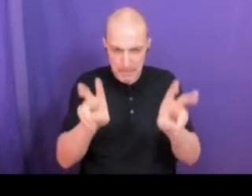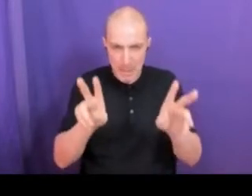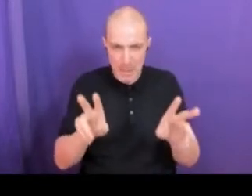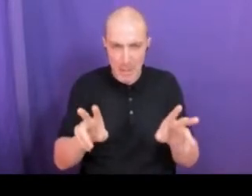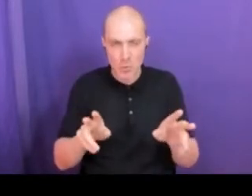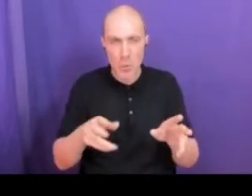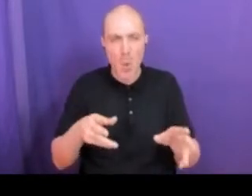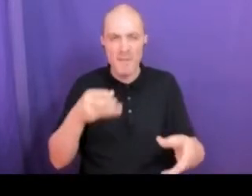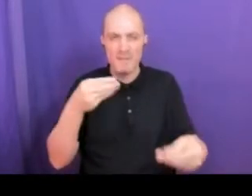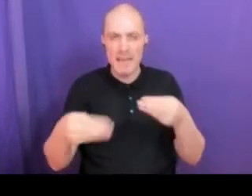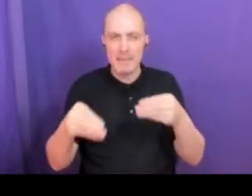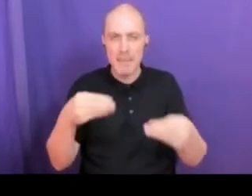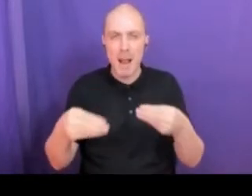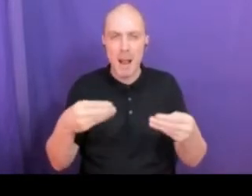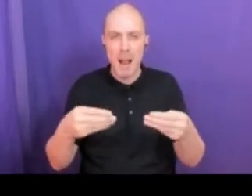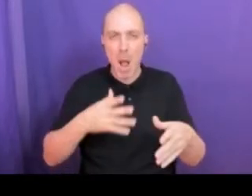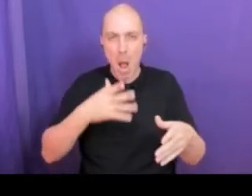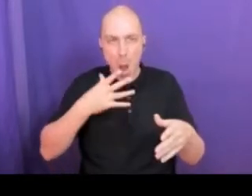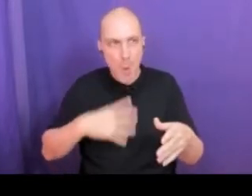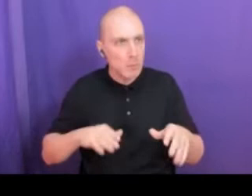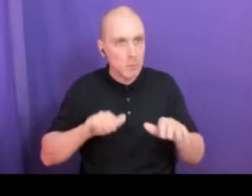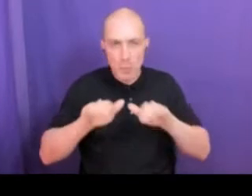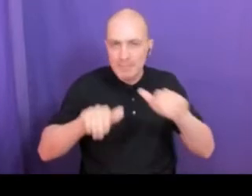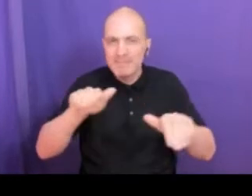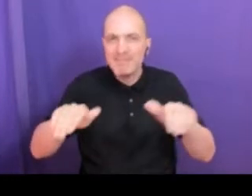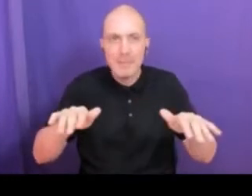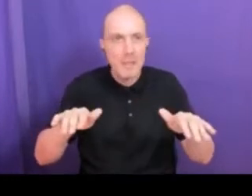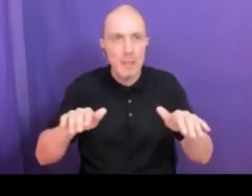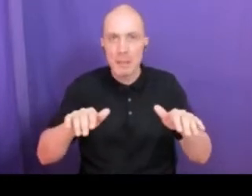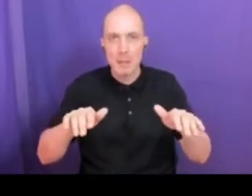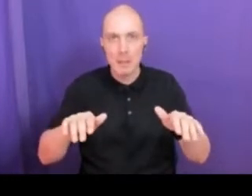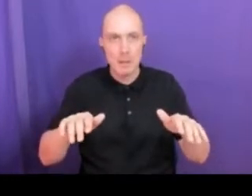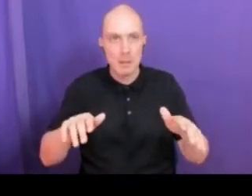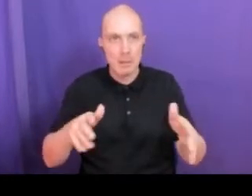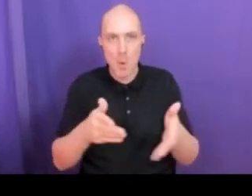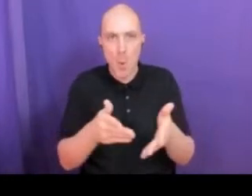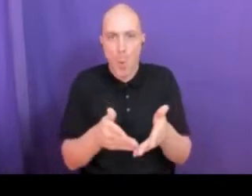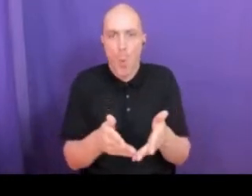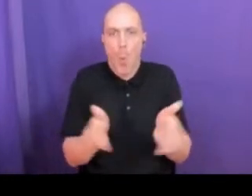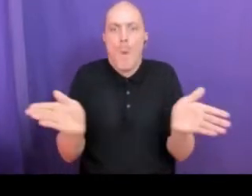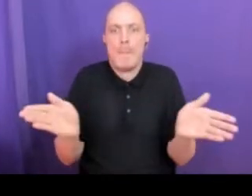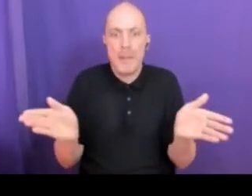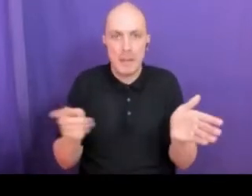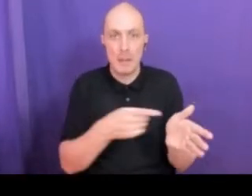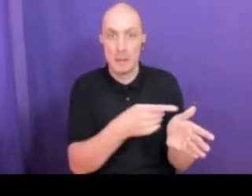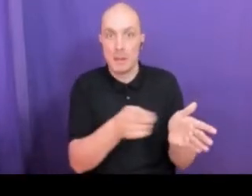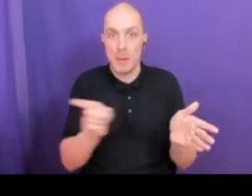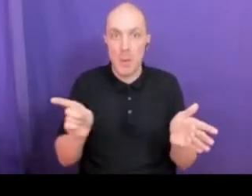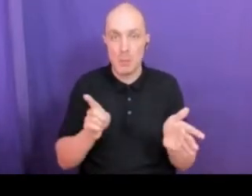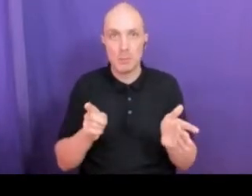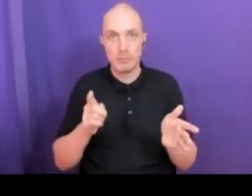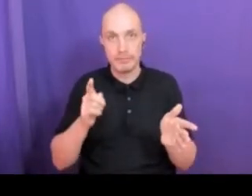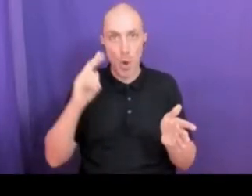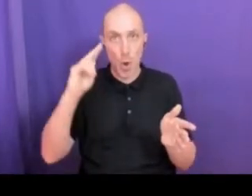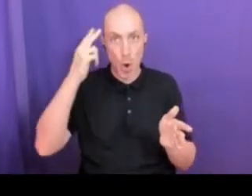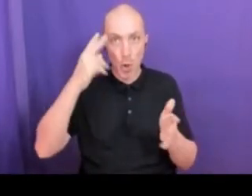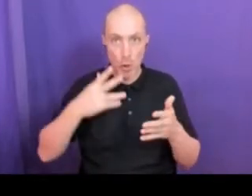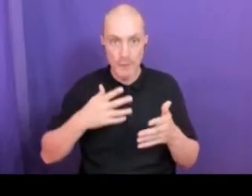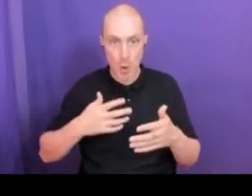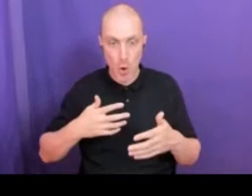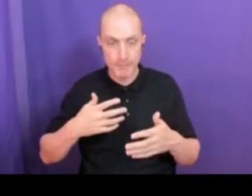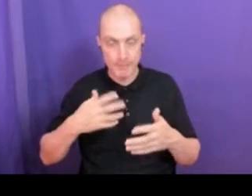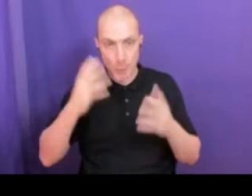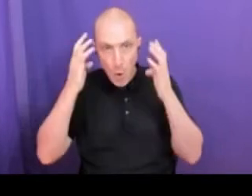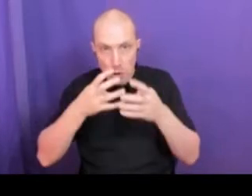basically asked for services that provide a clinical assessment of individuals with cognitive concerns. So that would cover psychiatric services